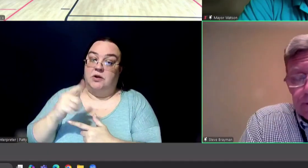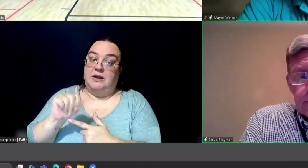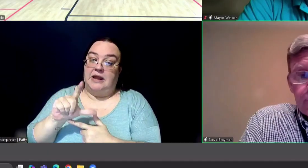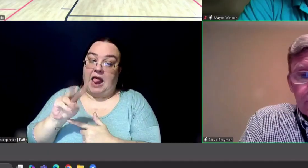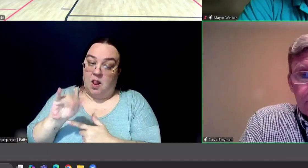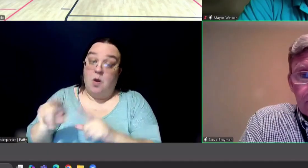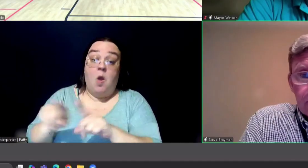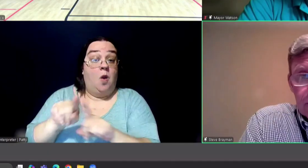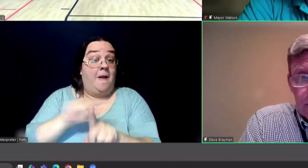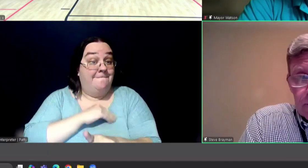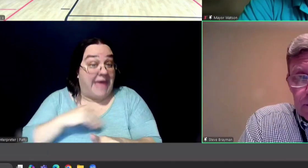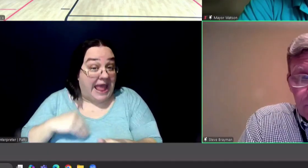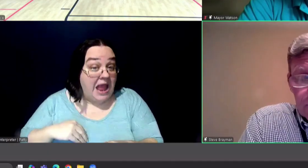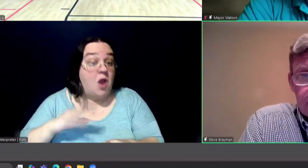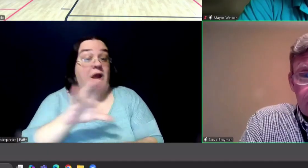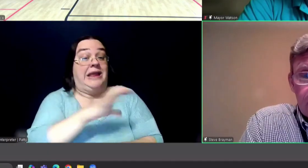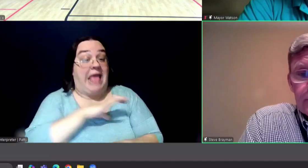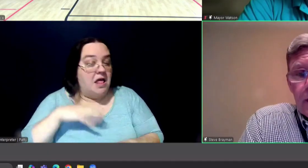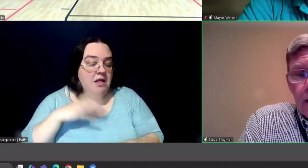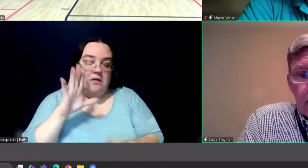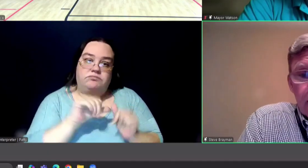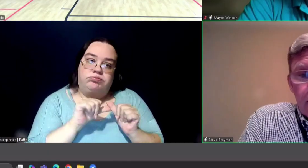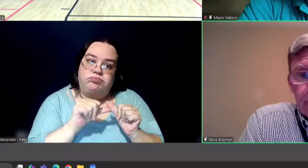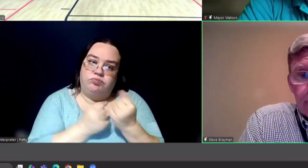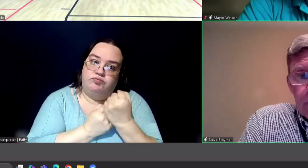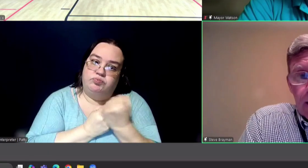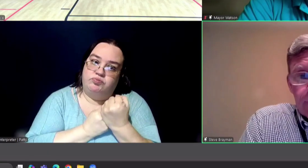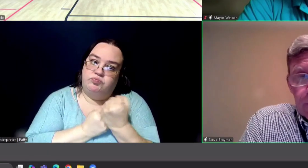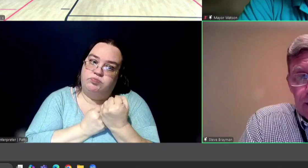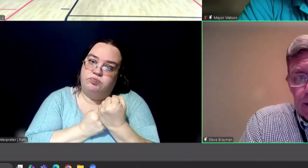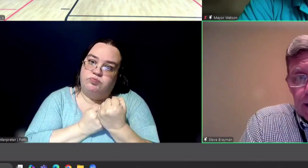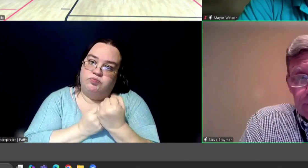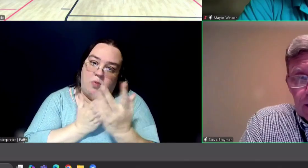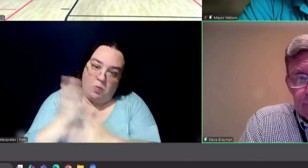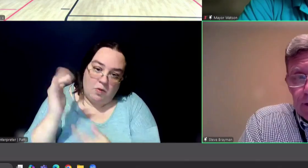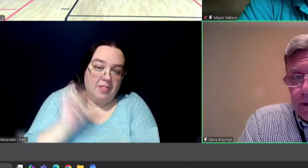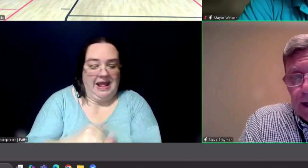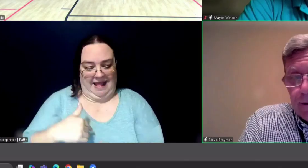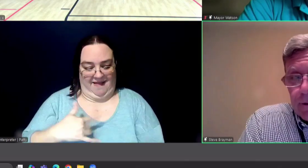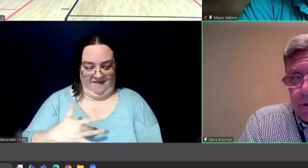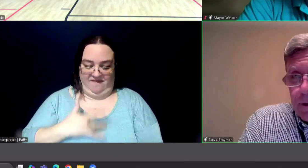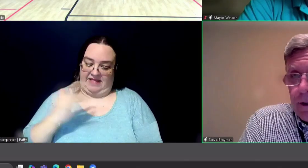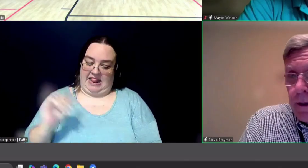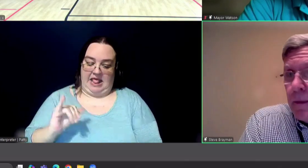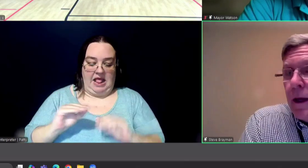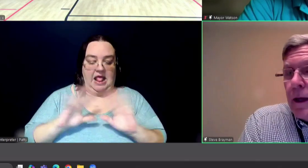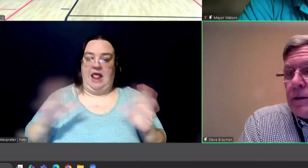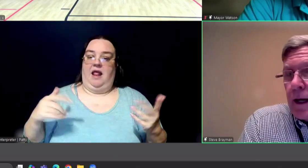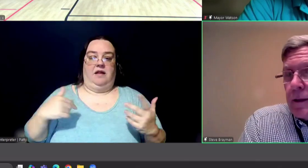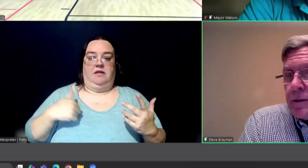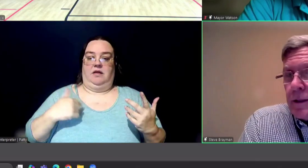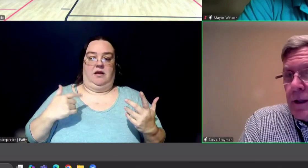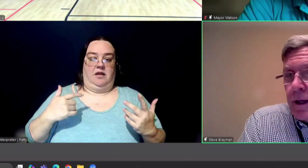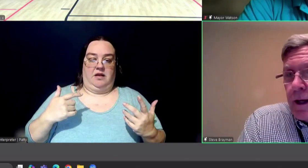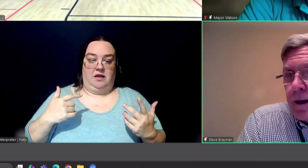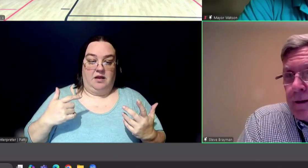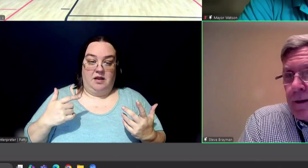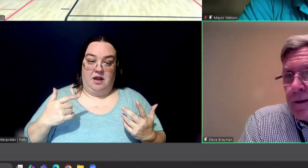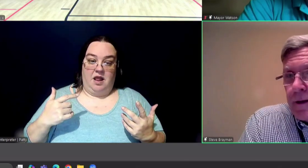Town Council for your continued support through this. I feel like I was obviously out on a tree limb